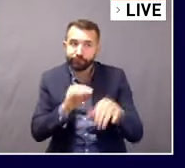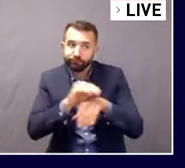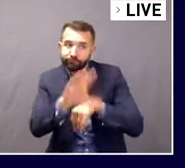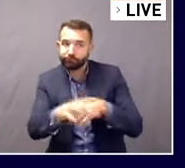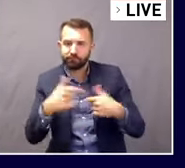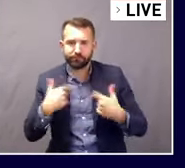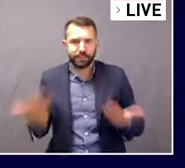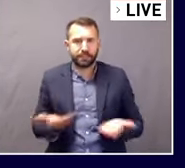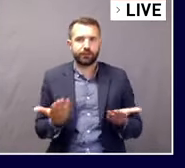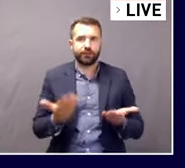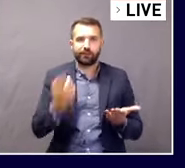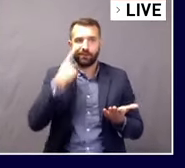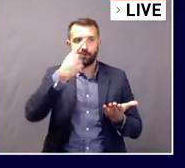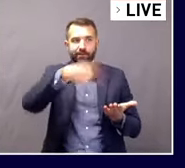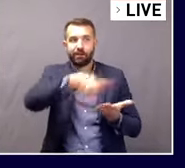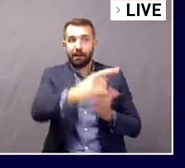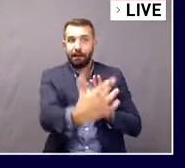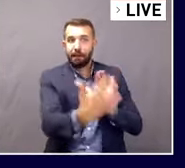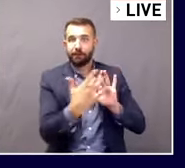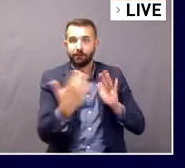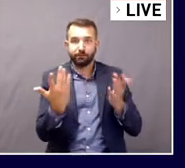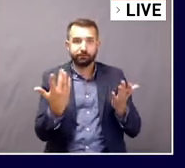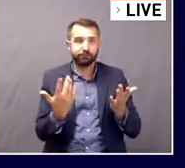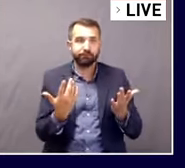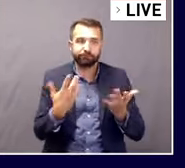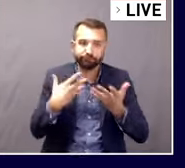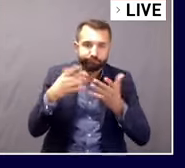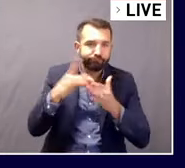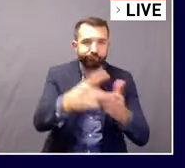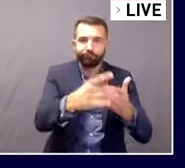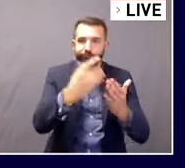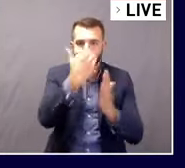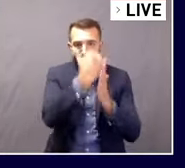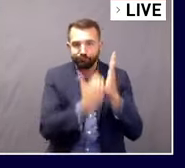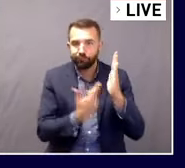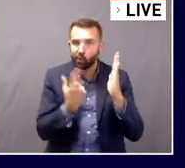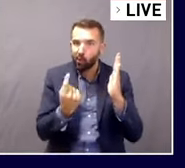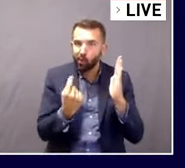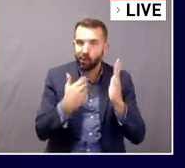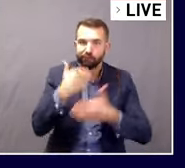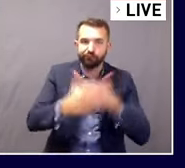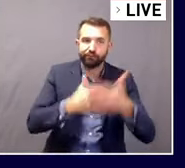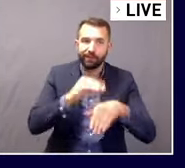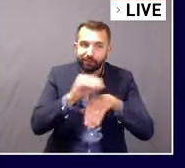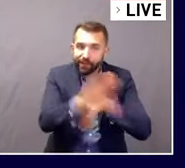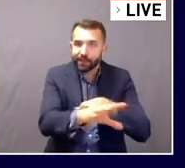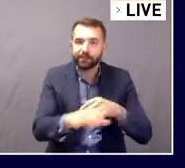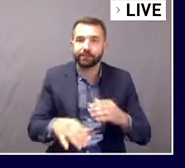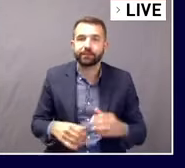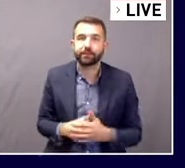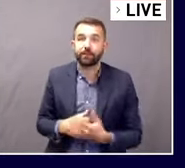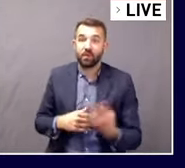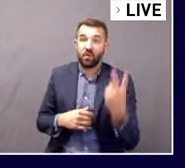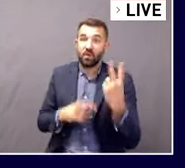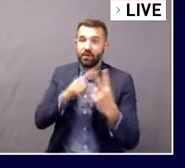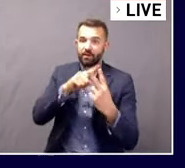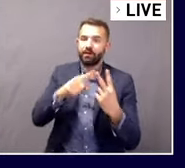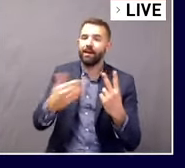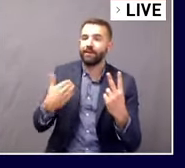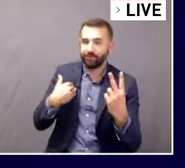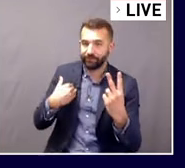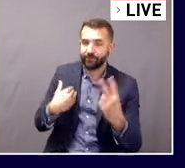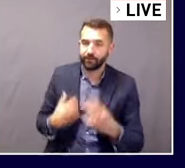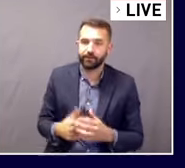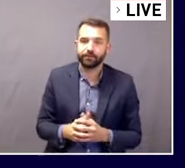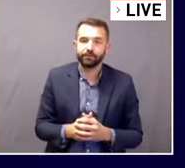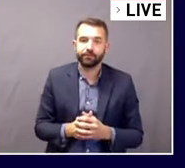to offer guidance and support as they are currently contending with 2 cases of COVID-19.